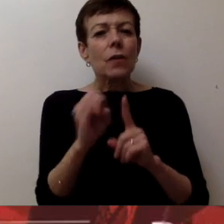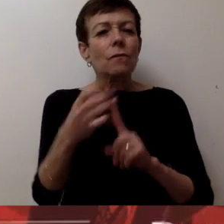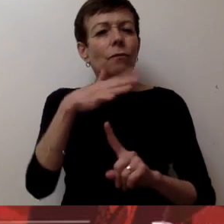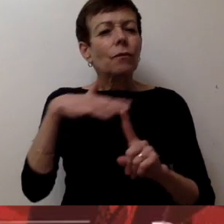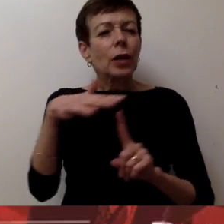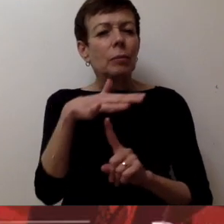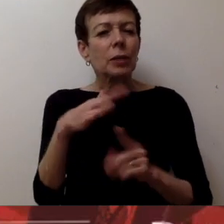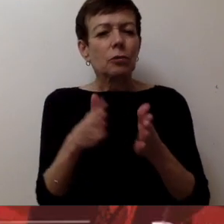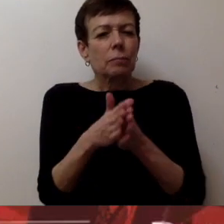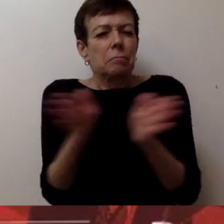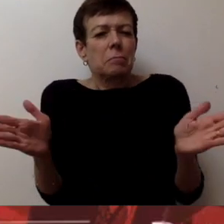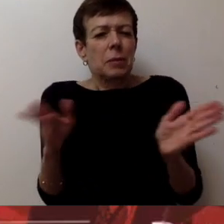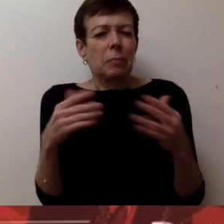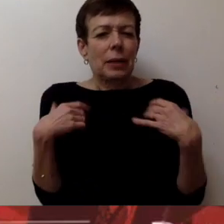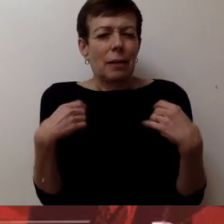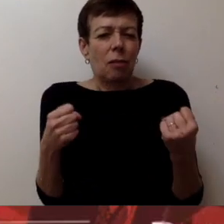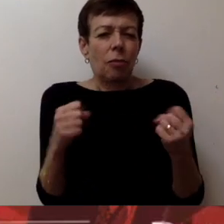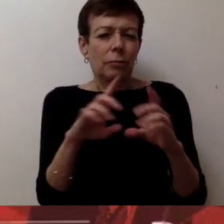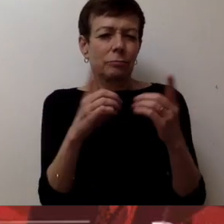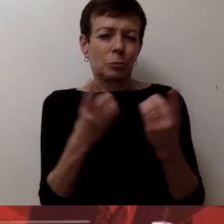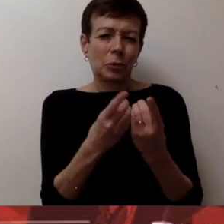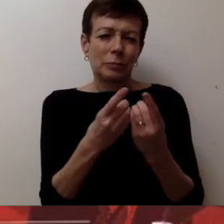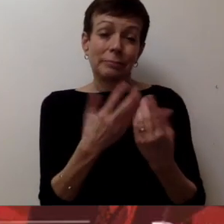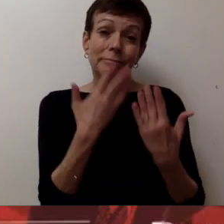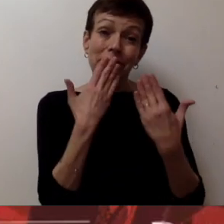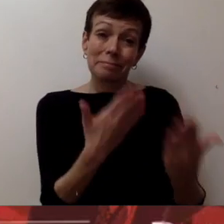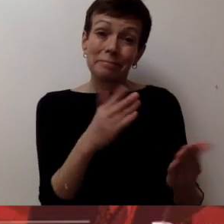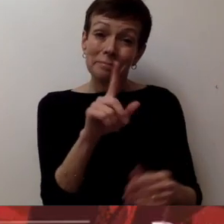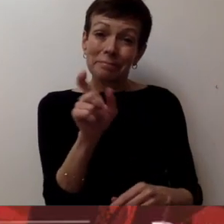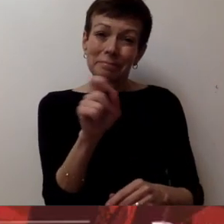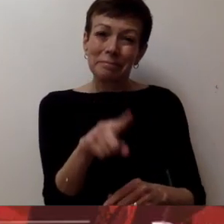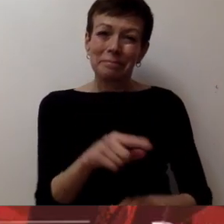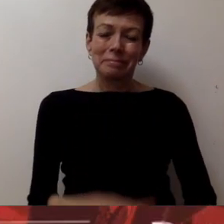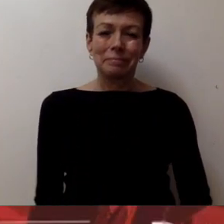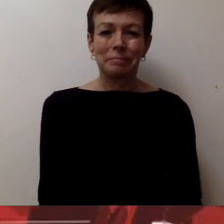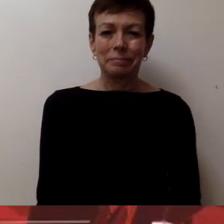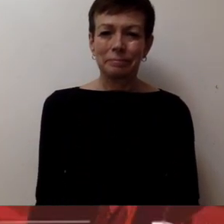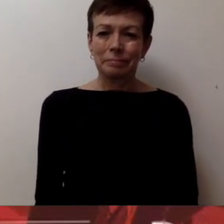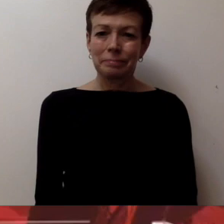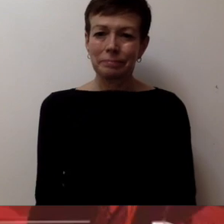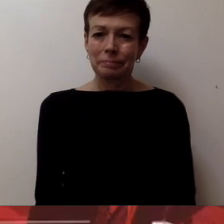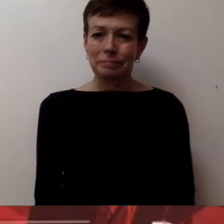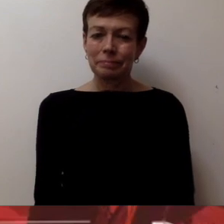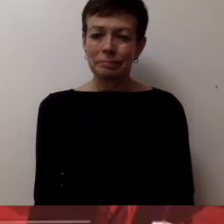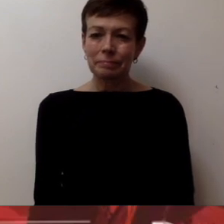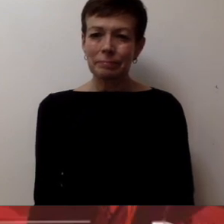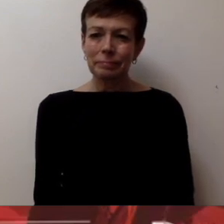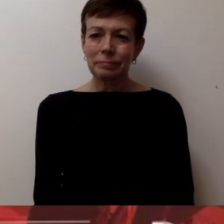reporting link that we've posted on redger.ca. Thanks for the question.